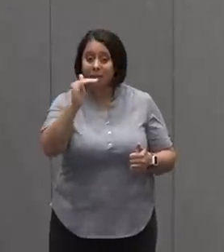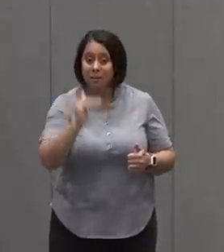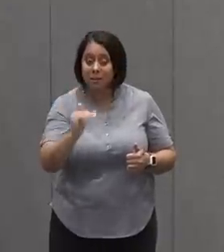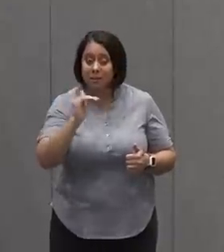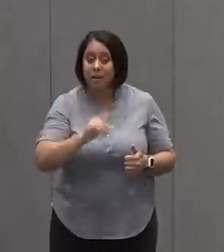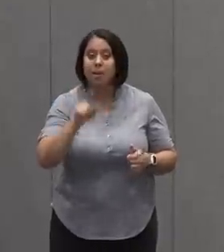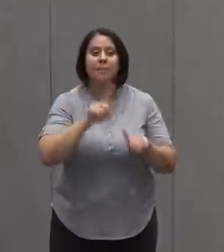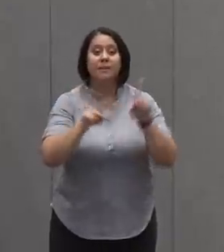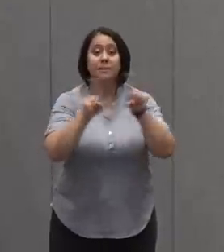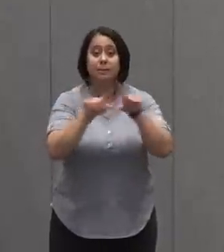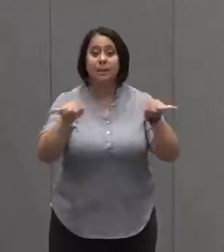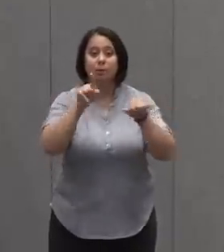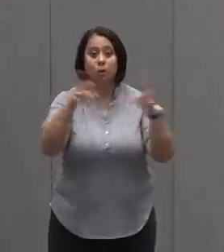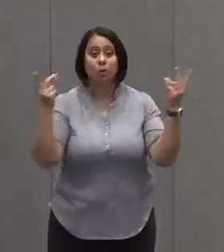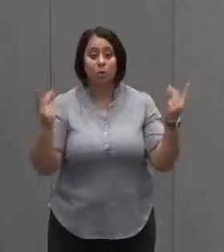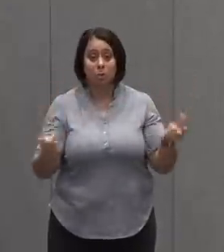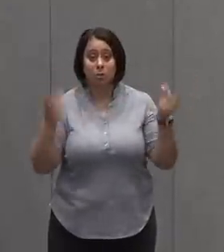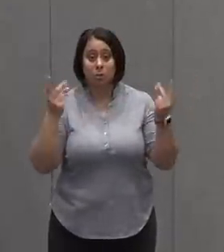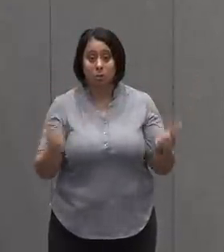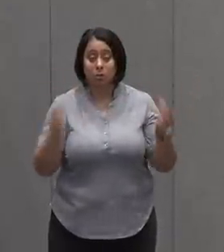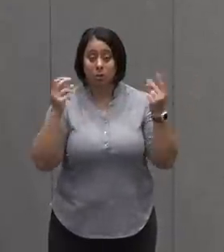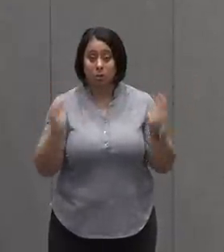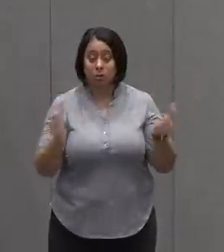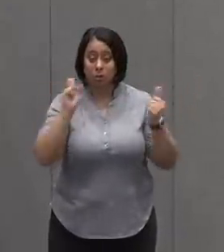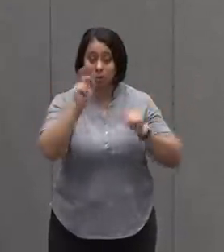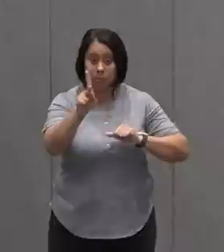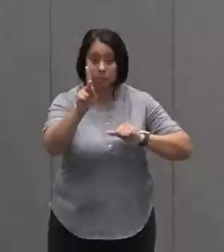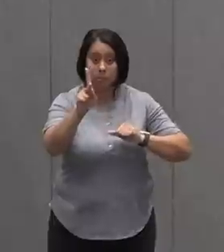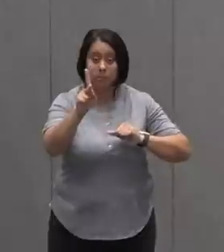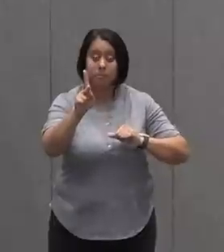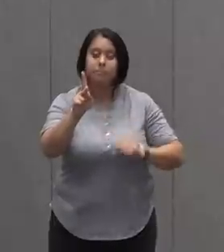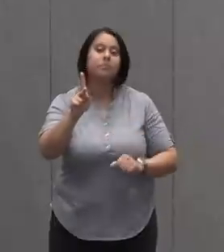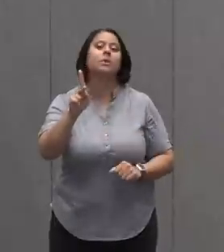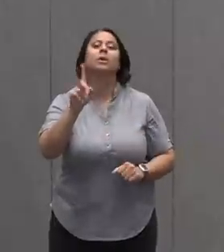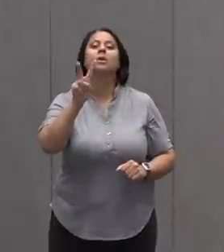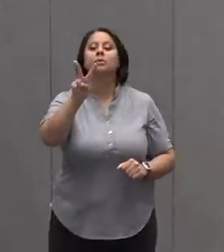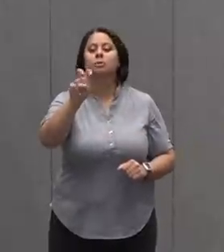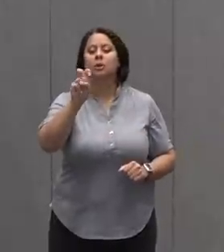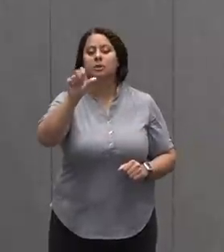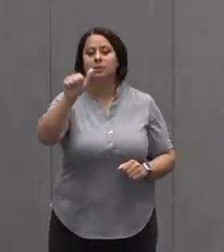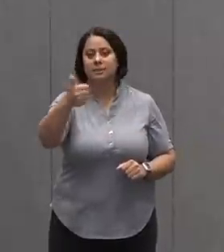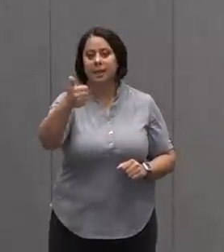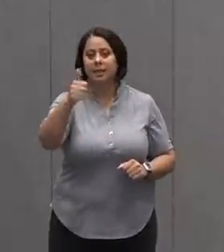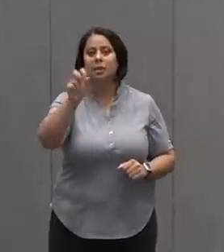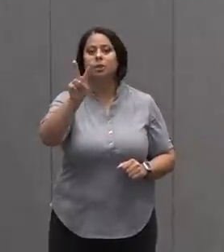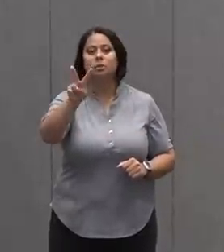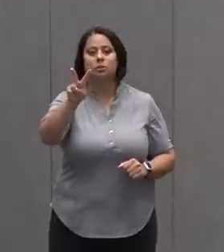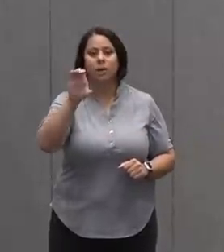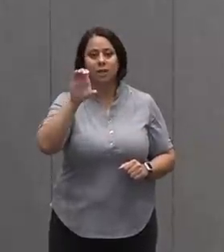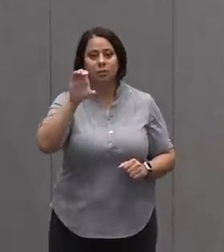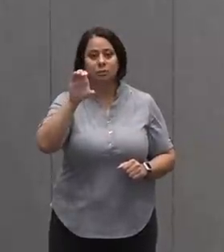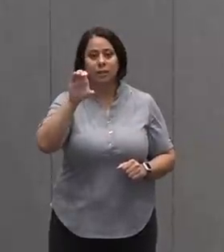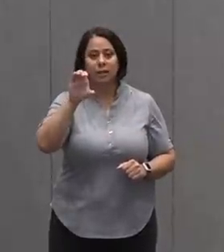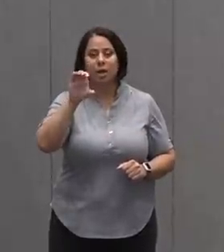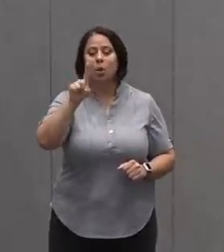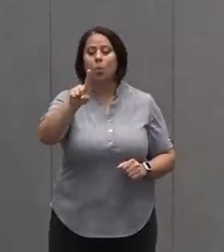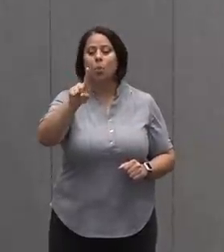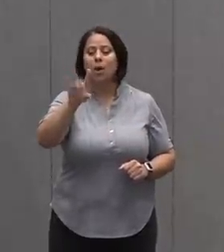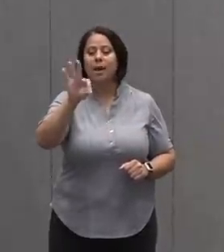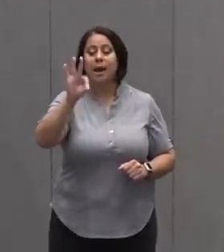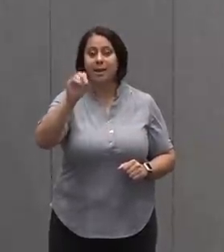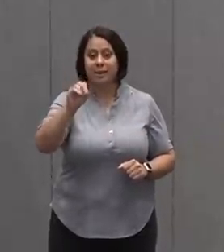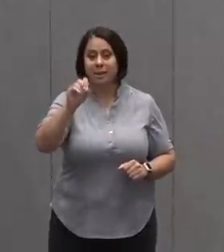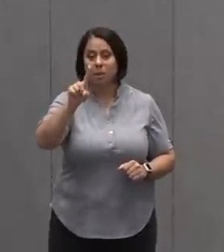your fingers. Okay, are we ready? Here we go. 210, 200,